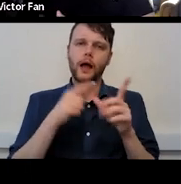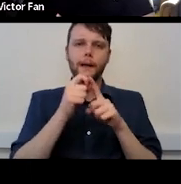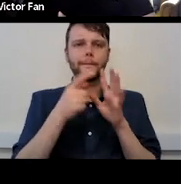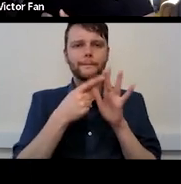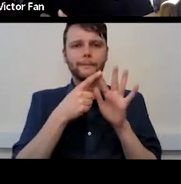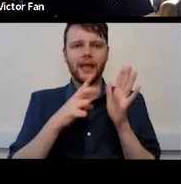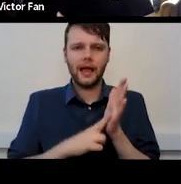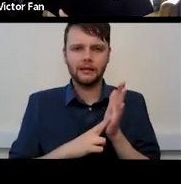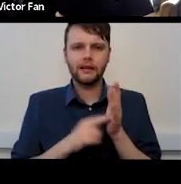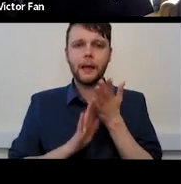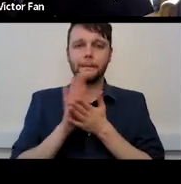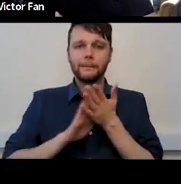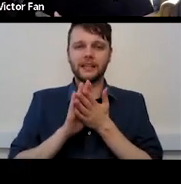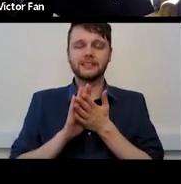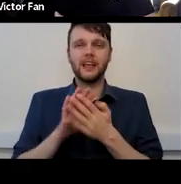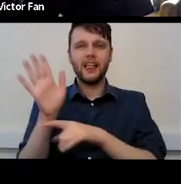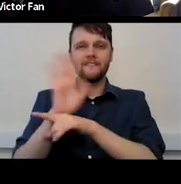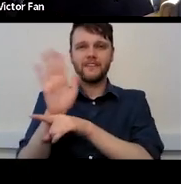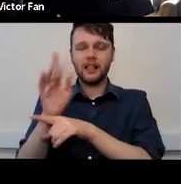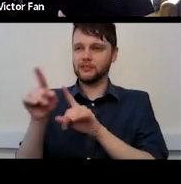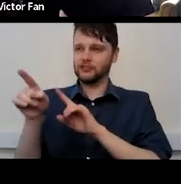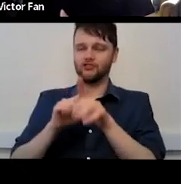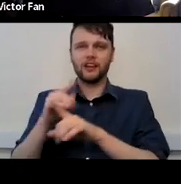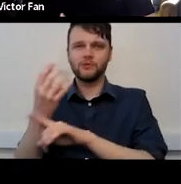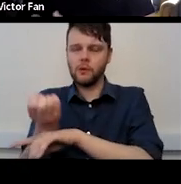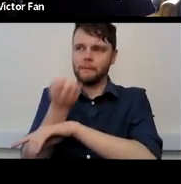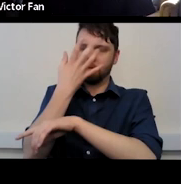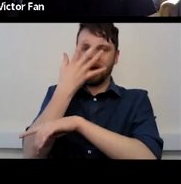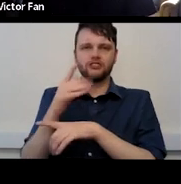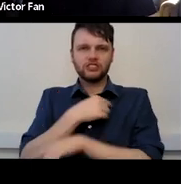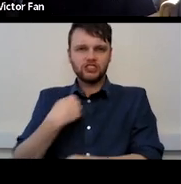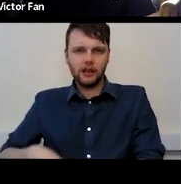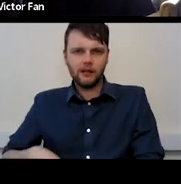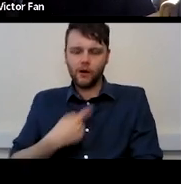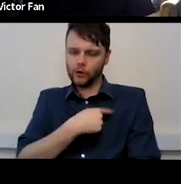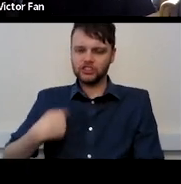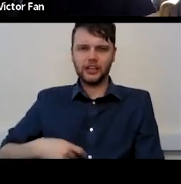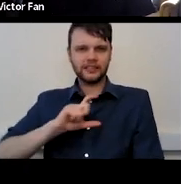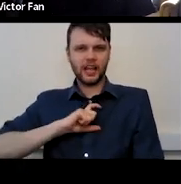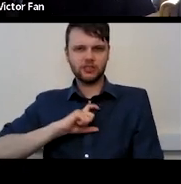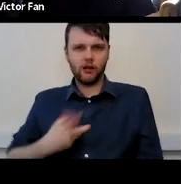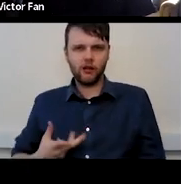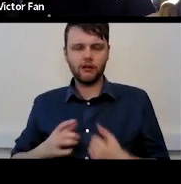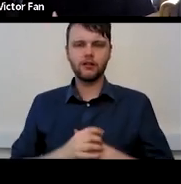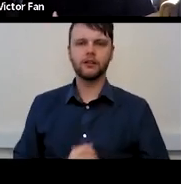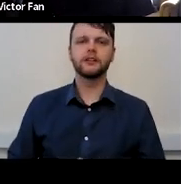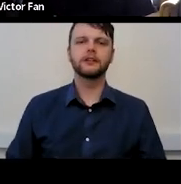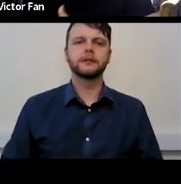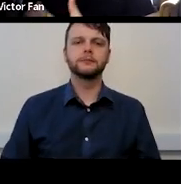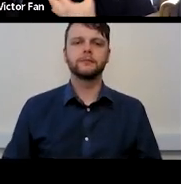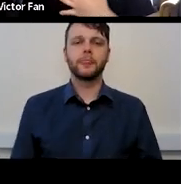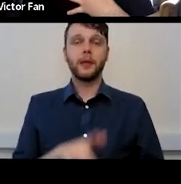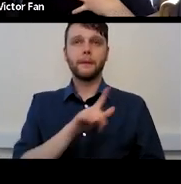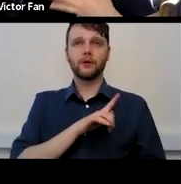means films that humiliate China or Chinese characters. And as a result